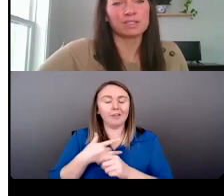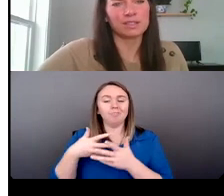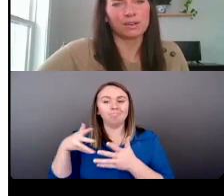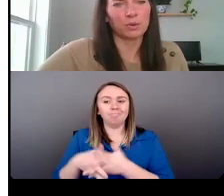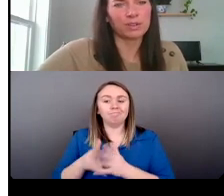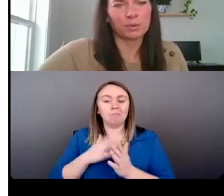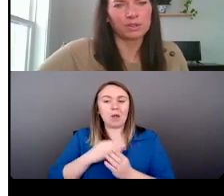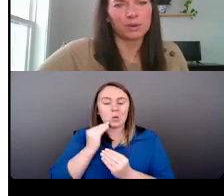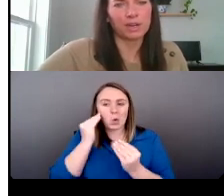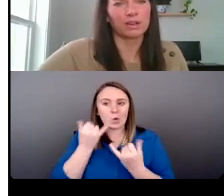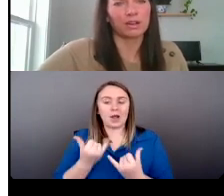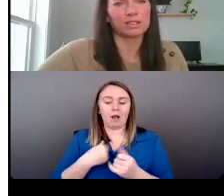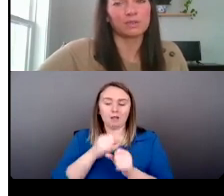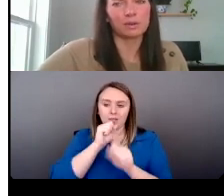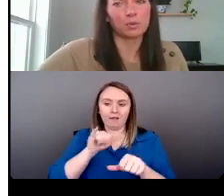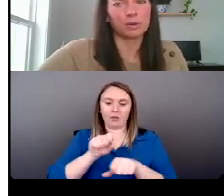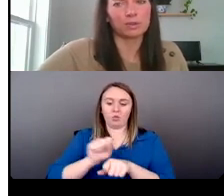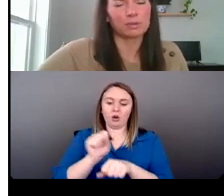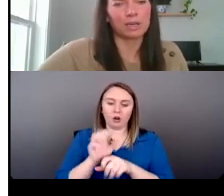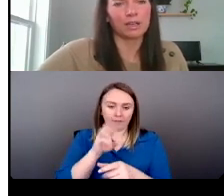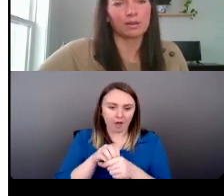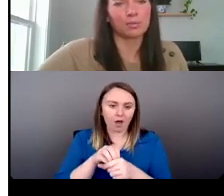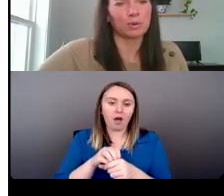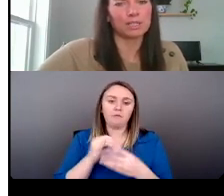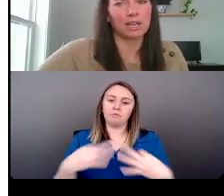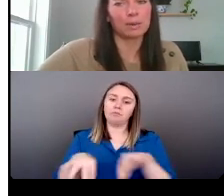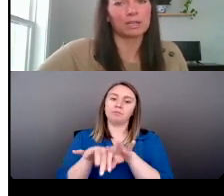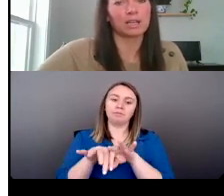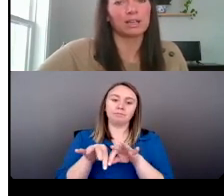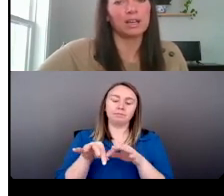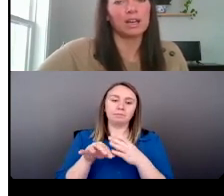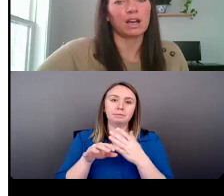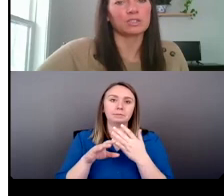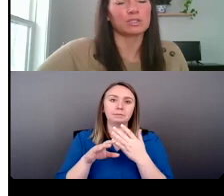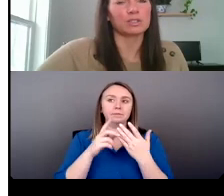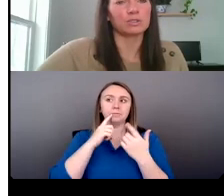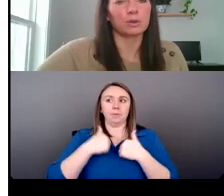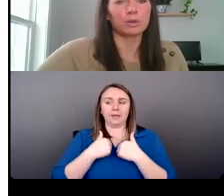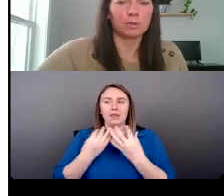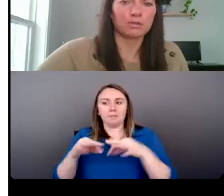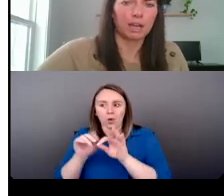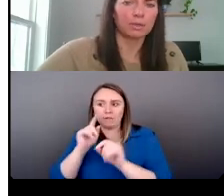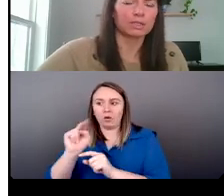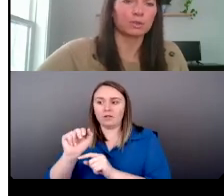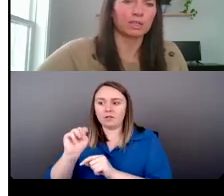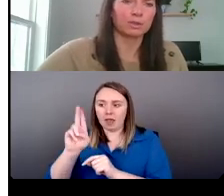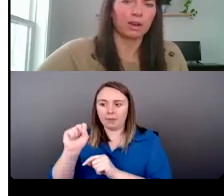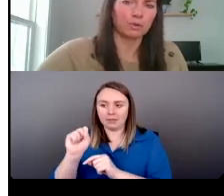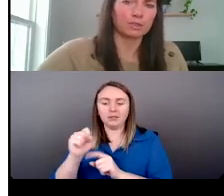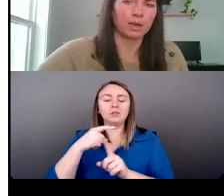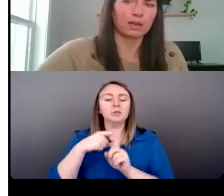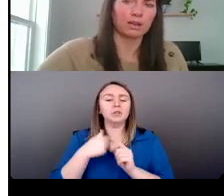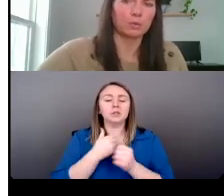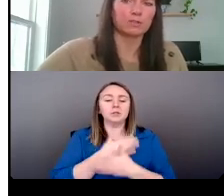love this work that we're doing. It's very important to me and important to NamUs, and I just enjoy working with the families and working with